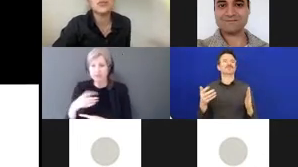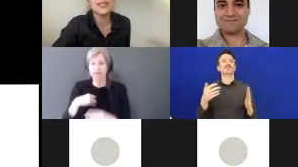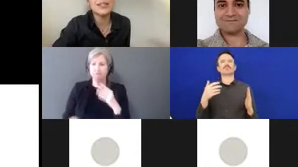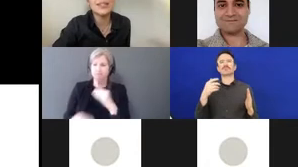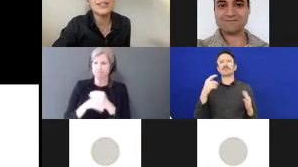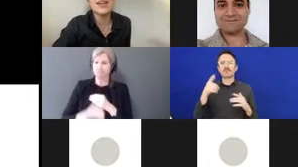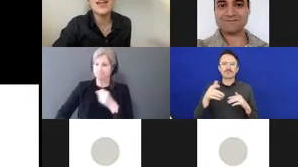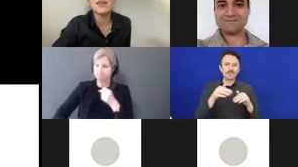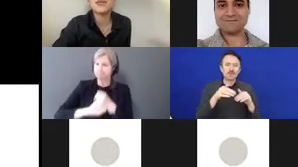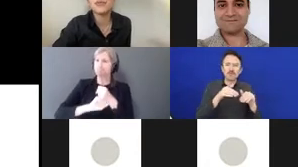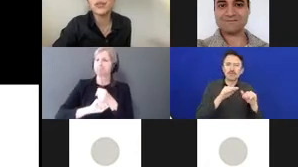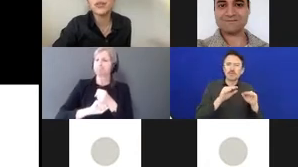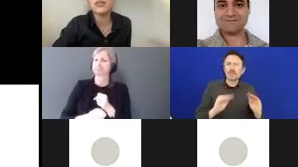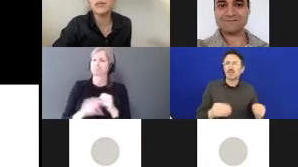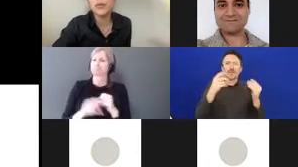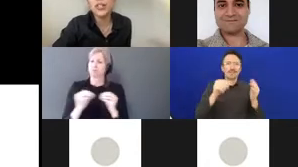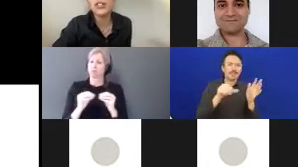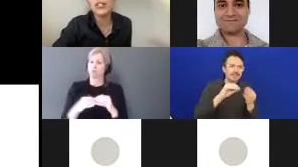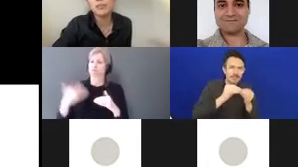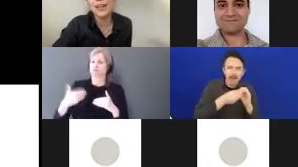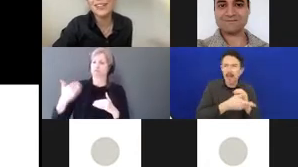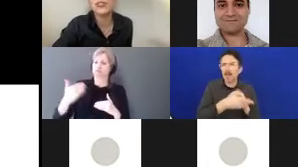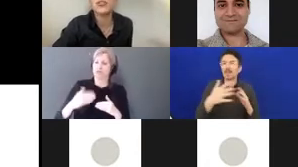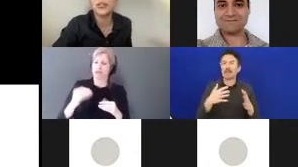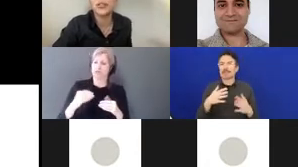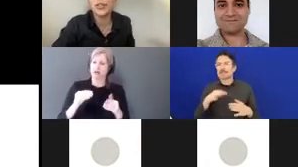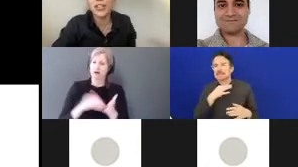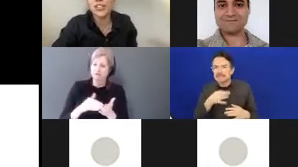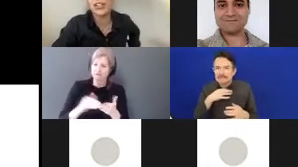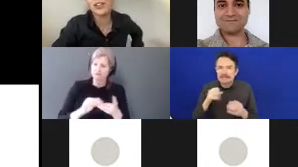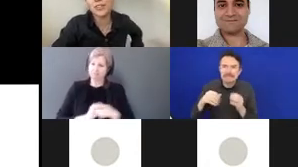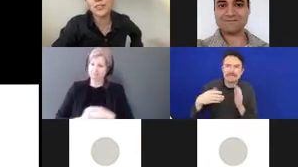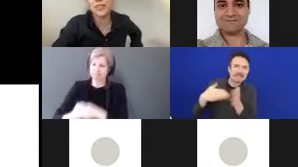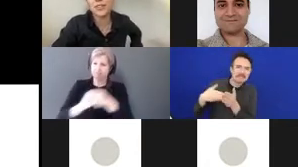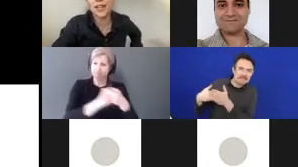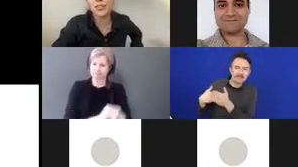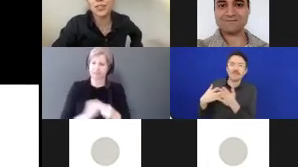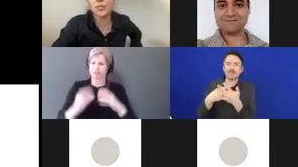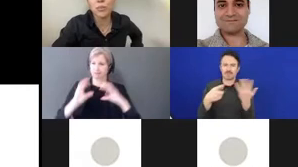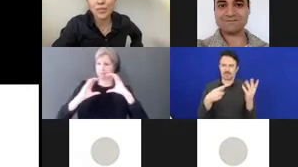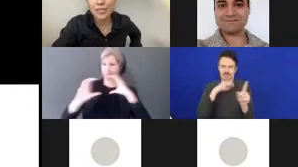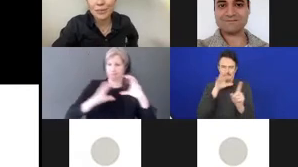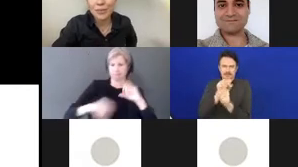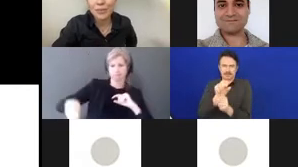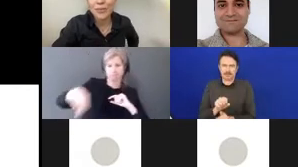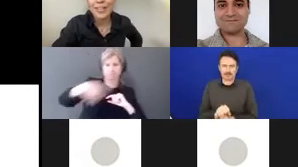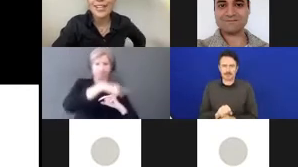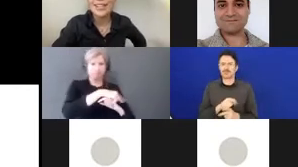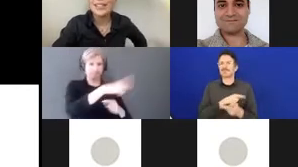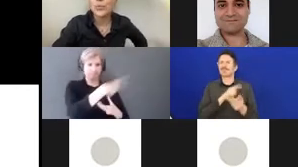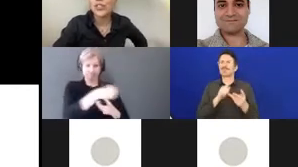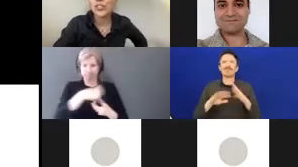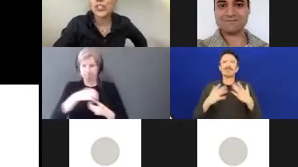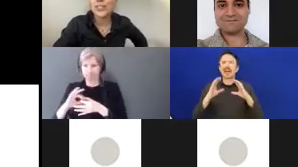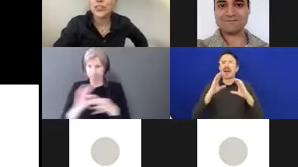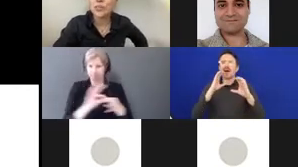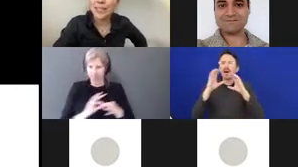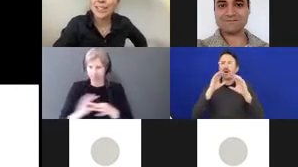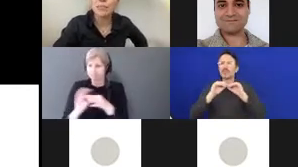as consistent and more frequent collaboration and planning, strong communication across different sectors and support teams. This would